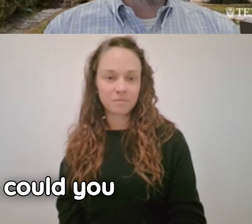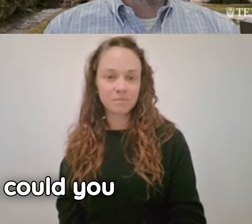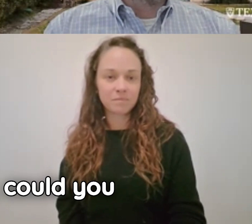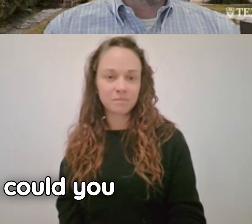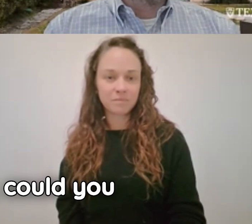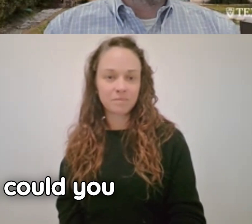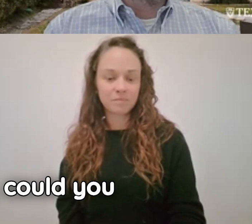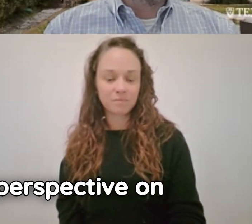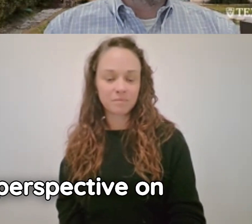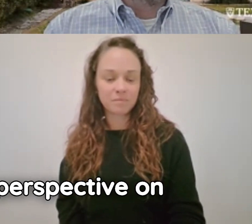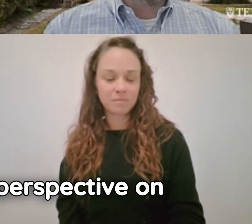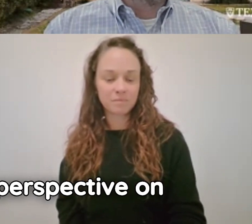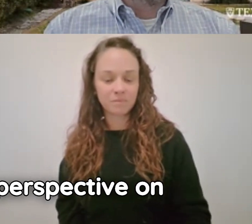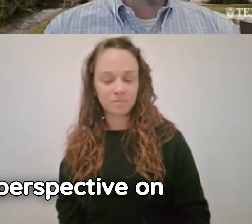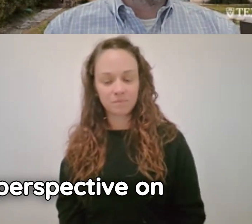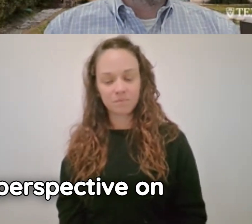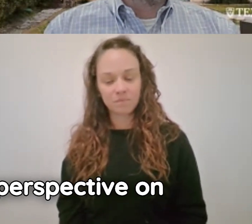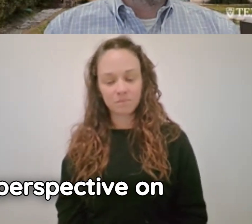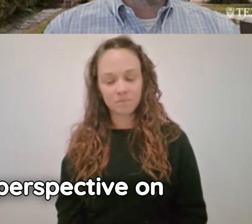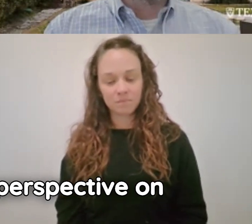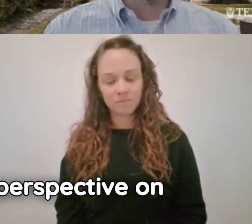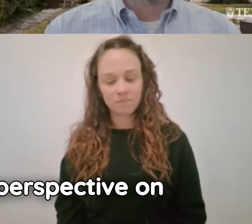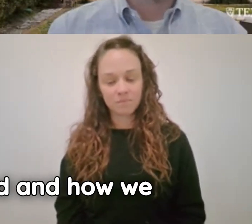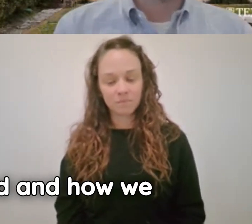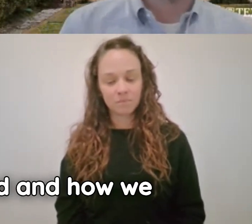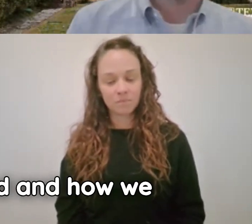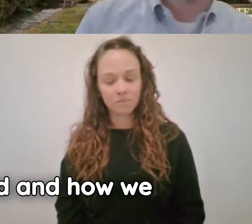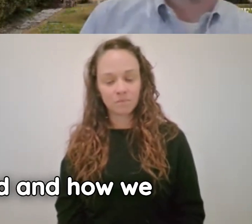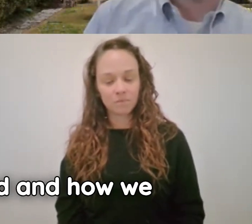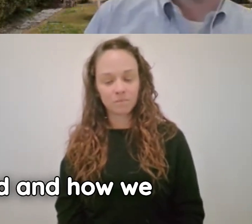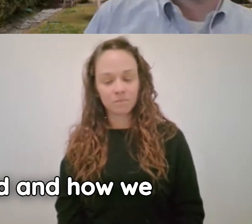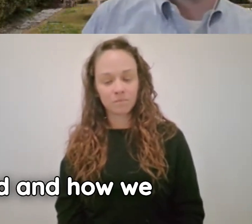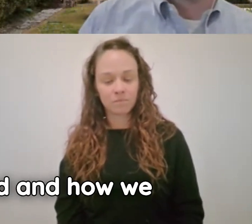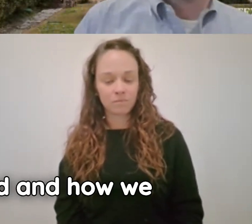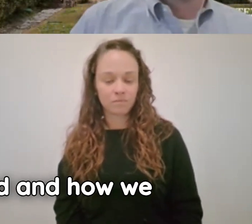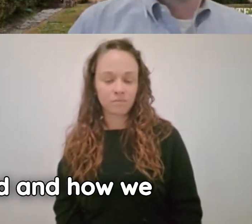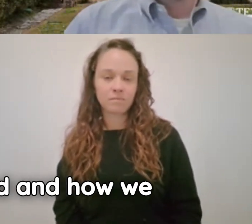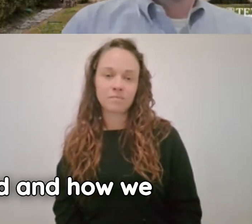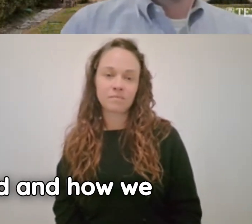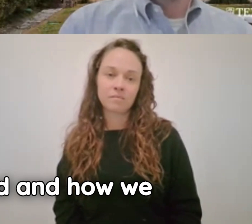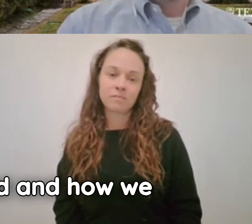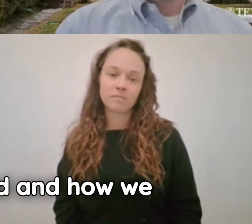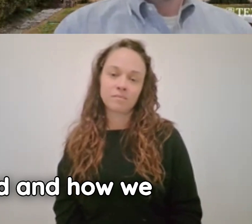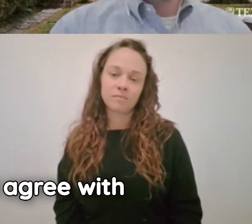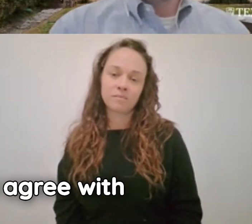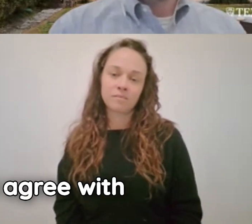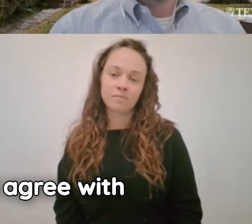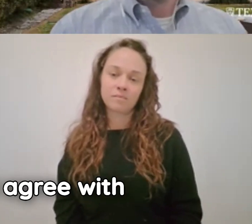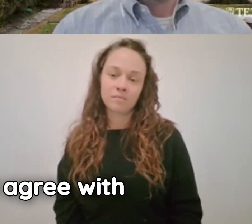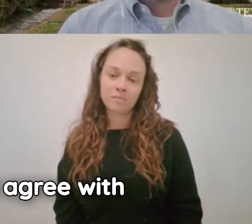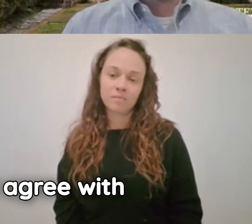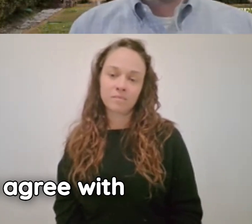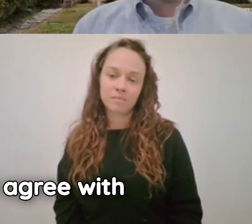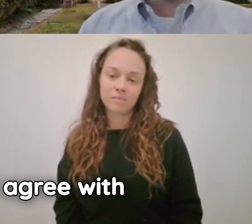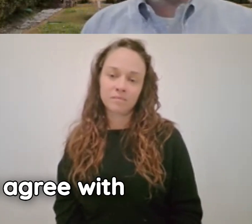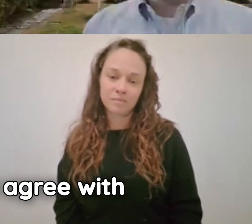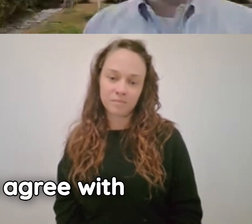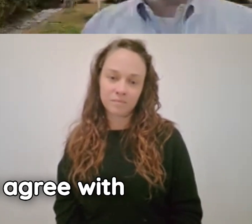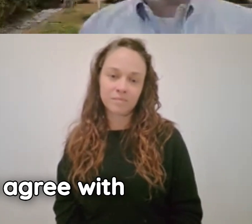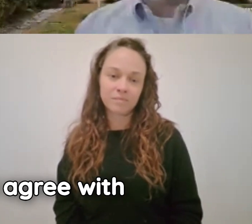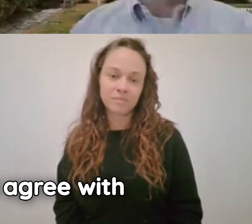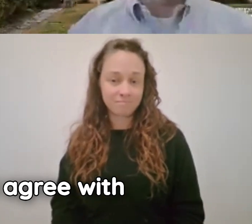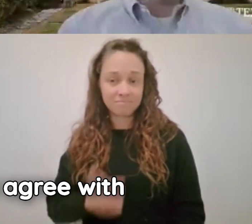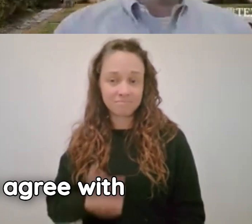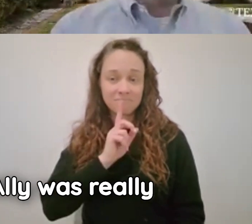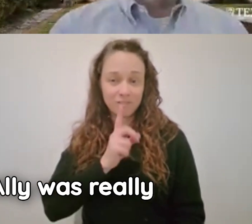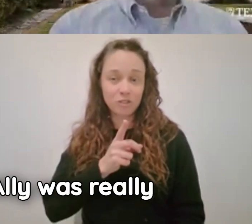that. Jeff, could you give the audience your perspective on sort of how you started and how we got here? Sure. And